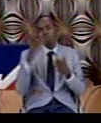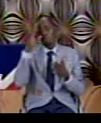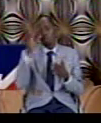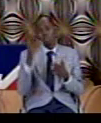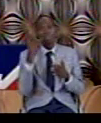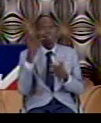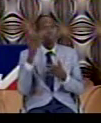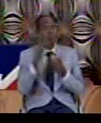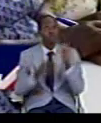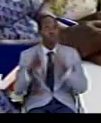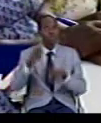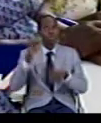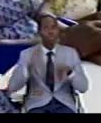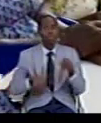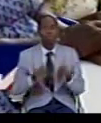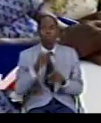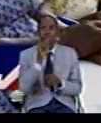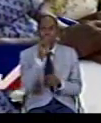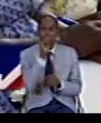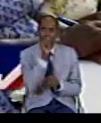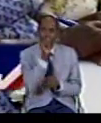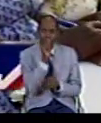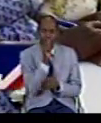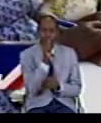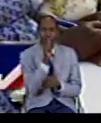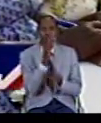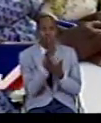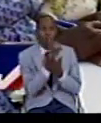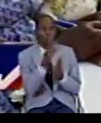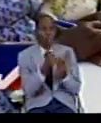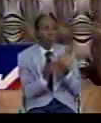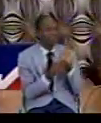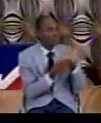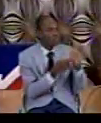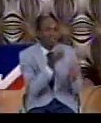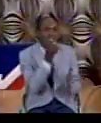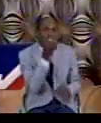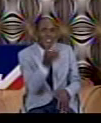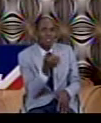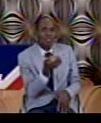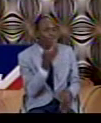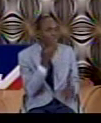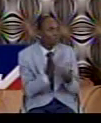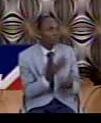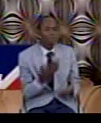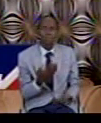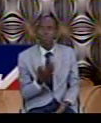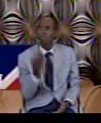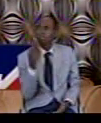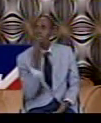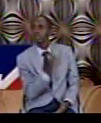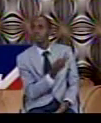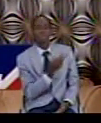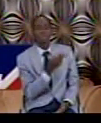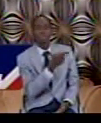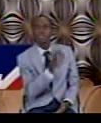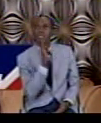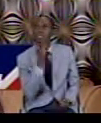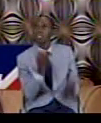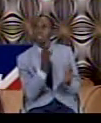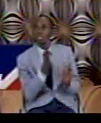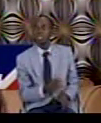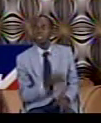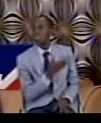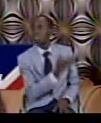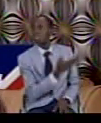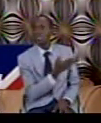they cannot endure favor. Somebody shows them a little kindness, who they say, look at this, that's an unbeliever, that's a